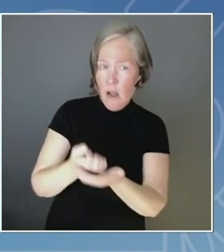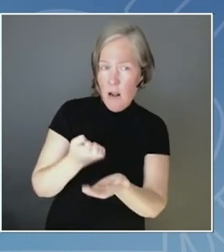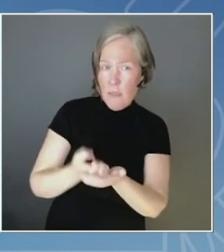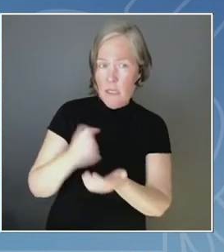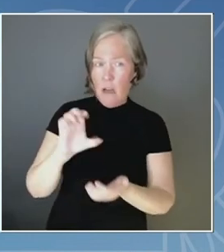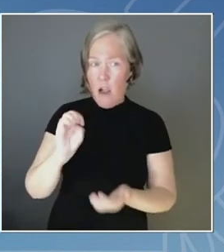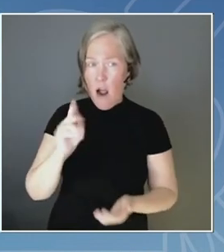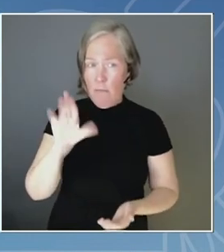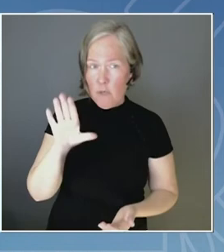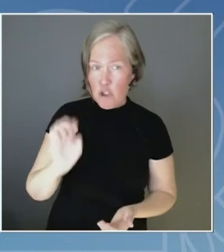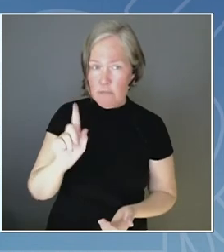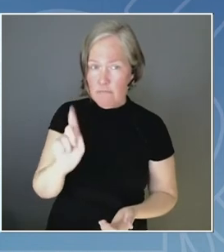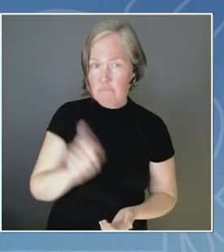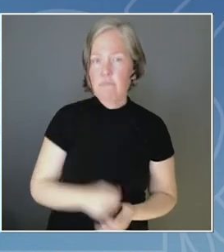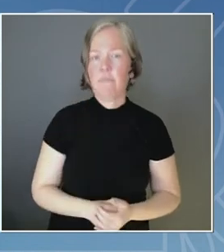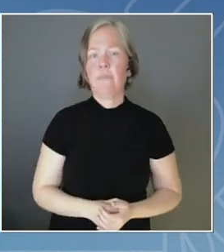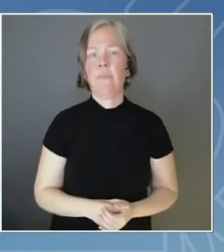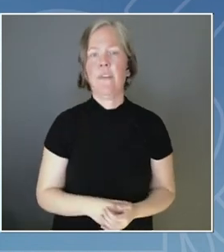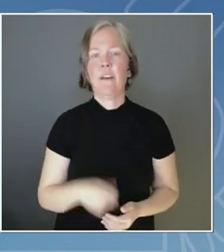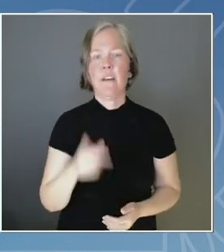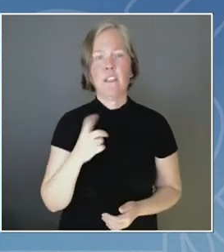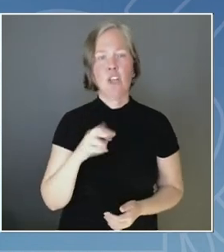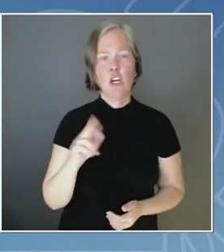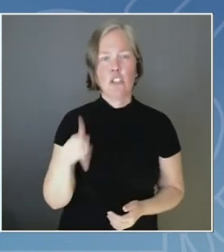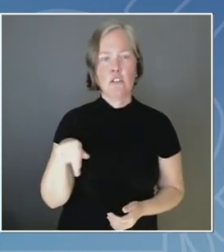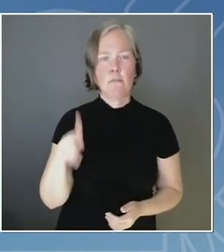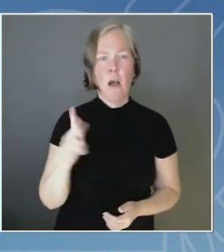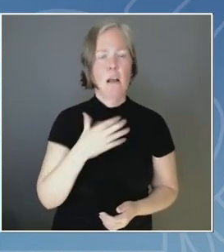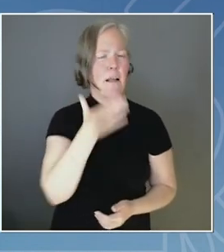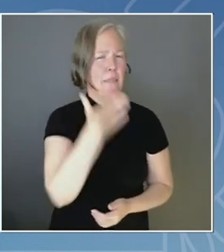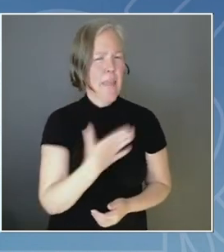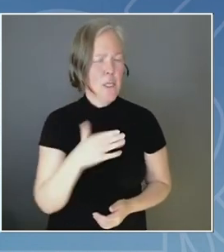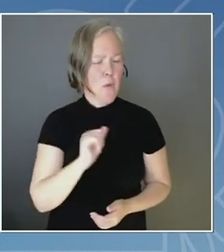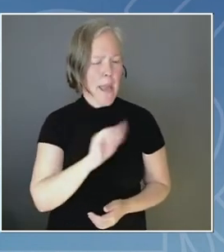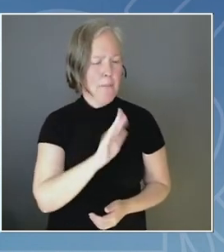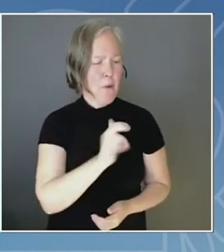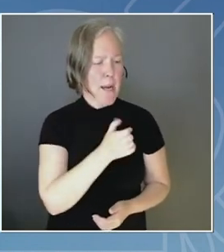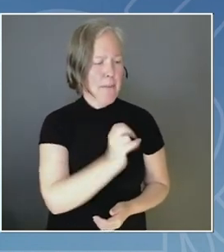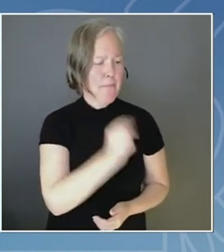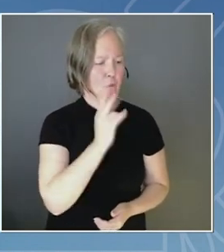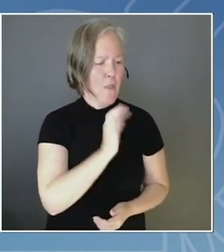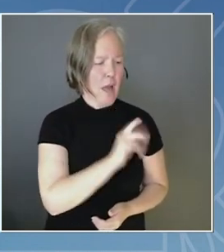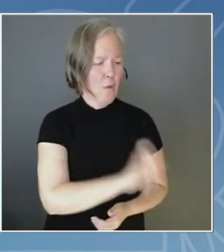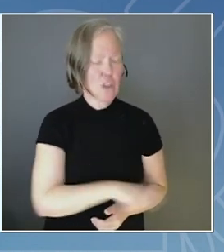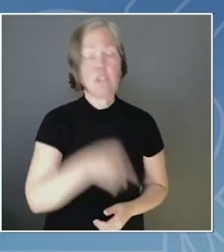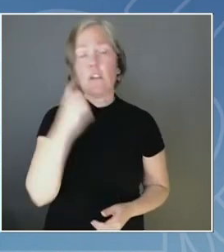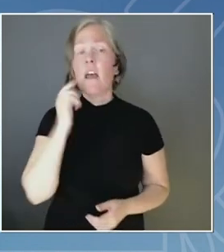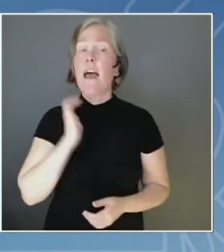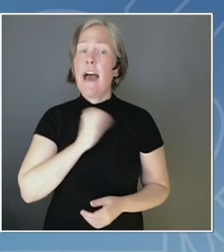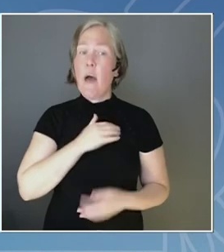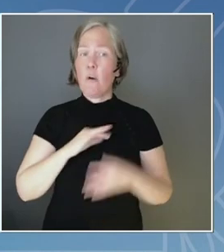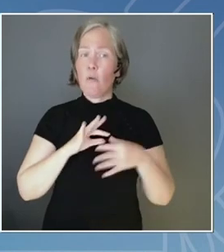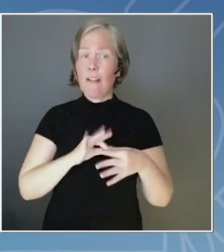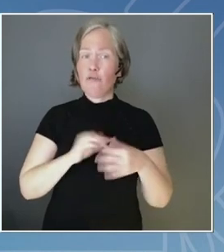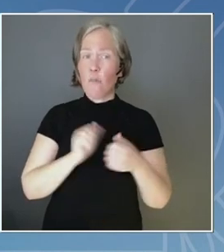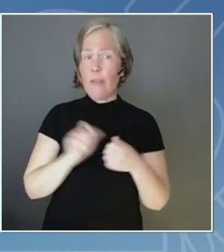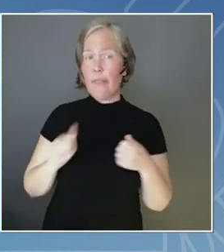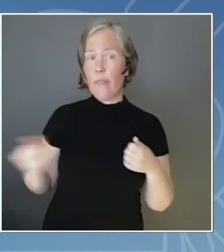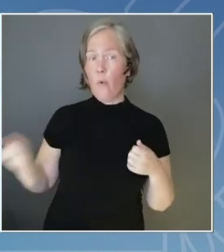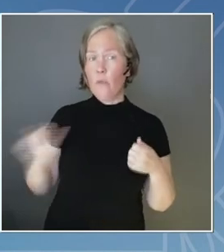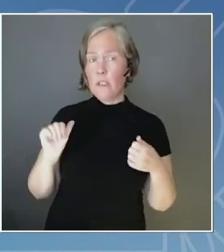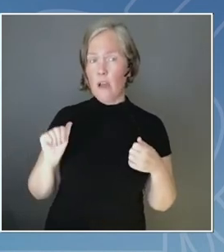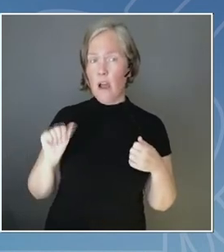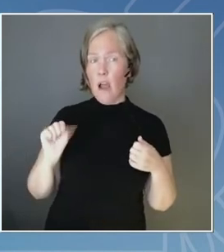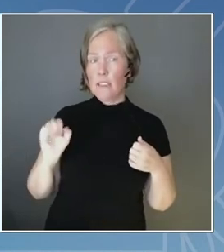Thanks for that question, Abraham. You know, I think the relationship with the ASEAN countries, you know, as a